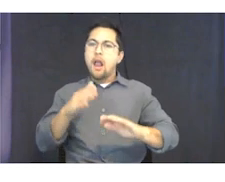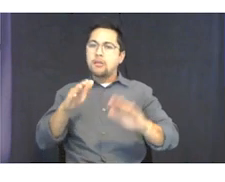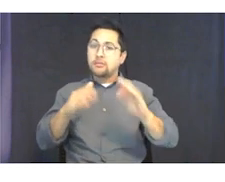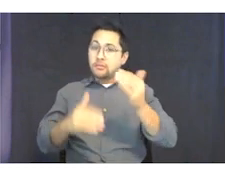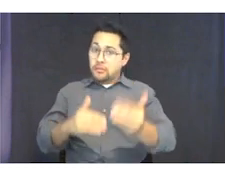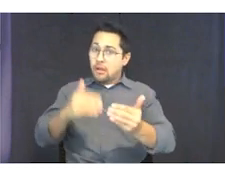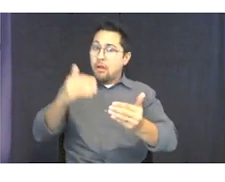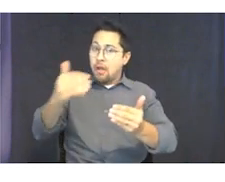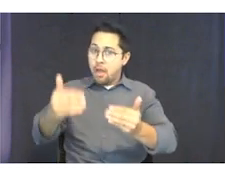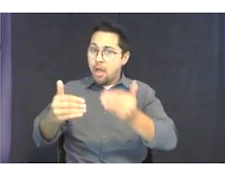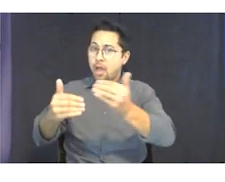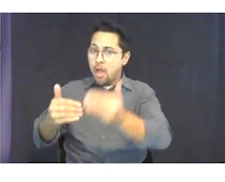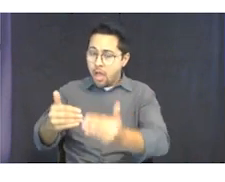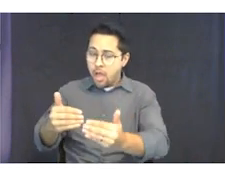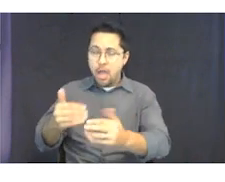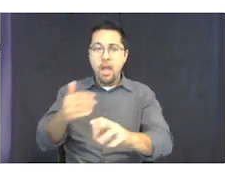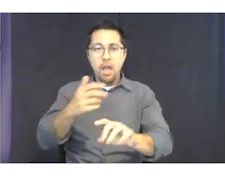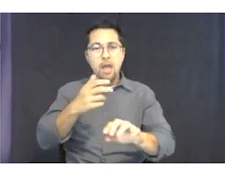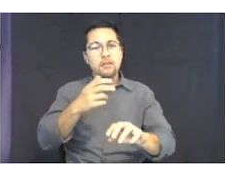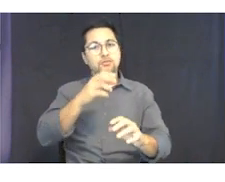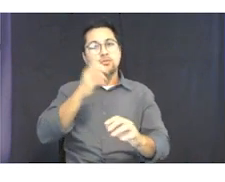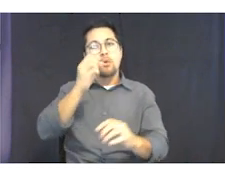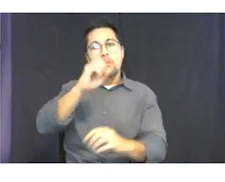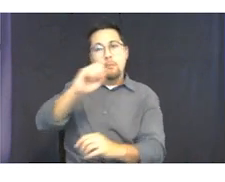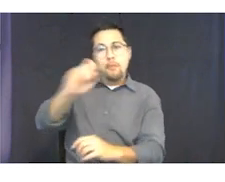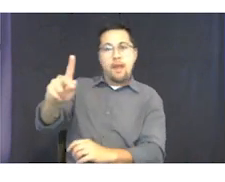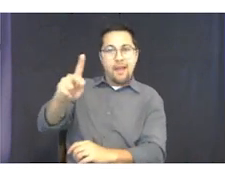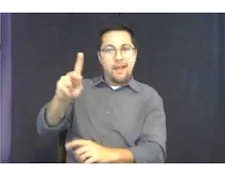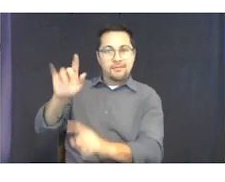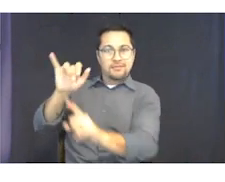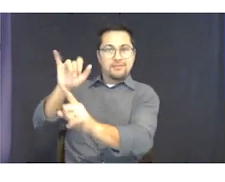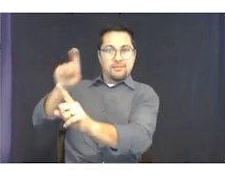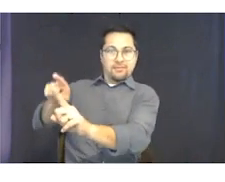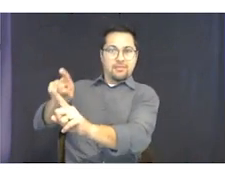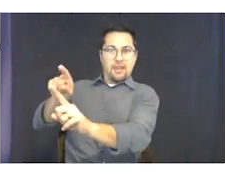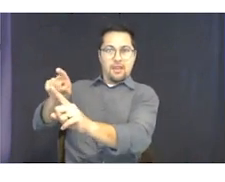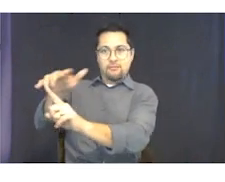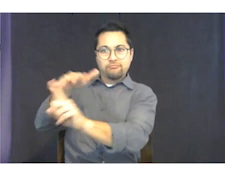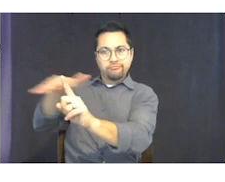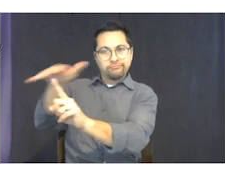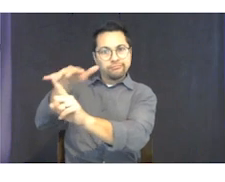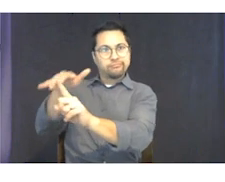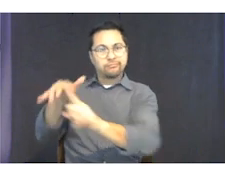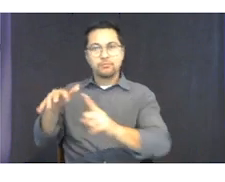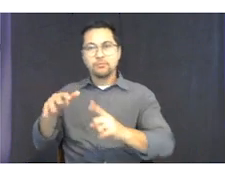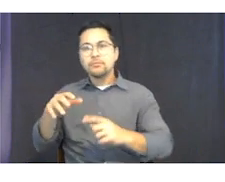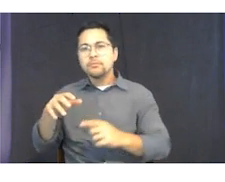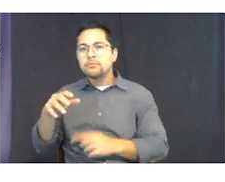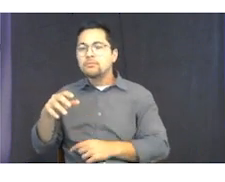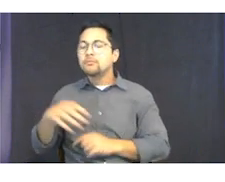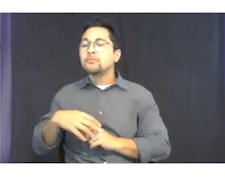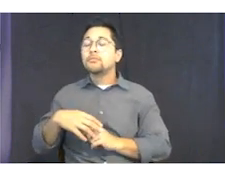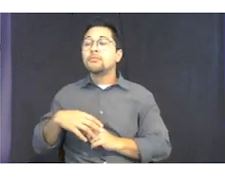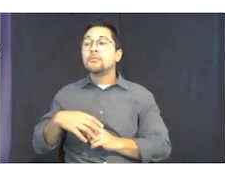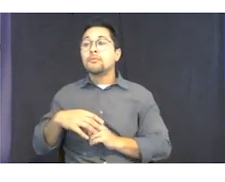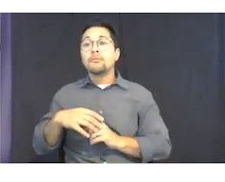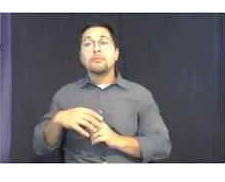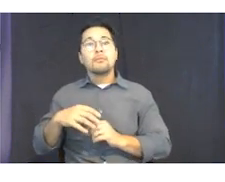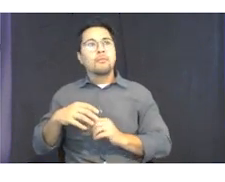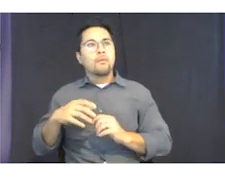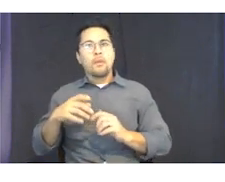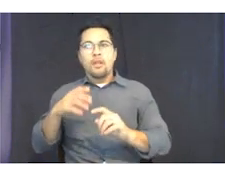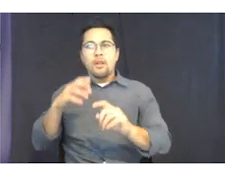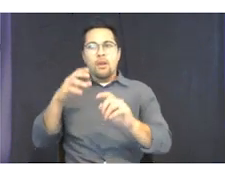and move through the transition and fade back into that environment. What does it do to your